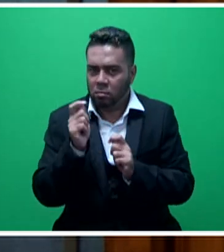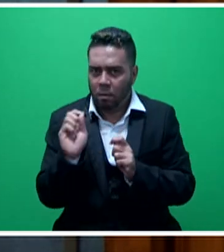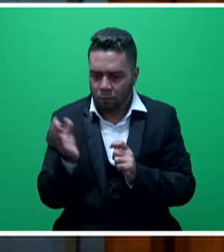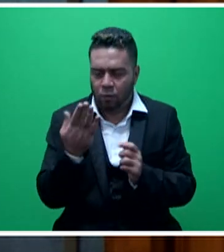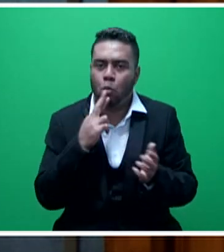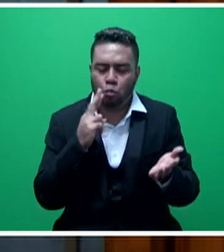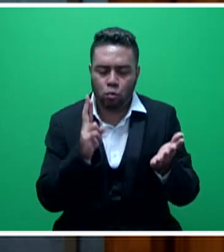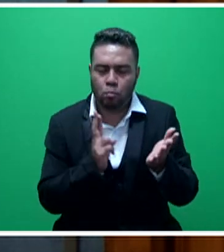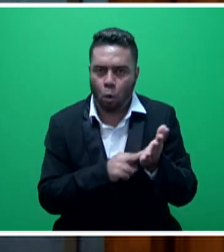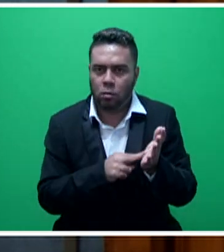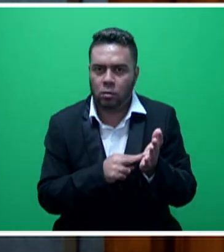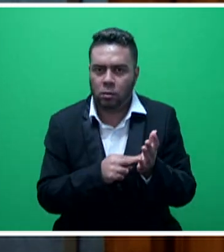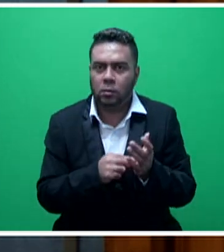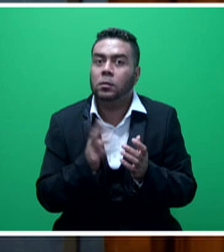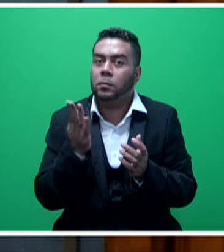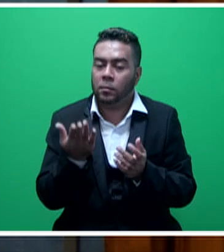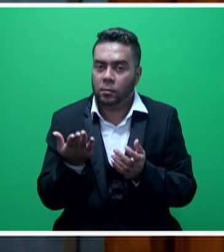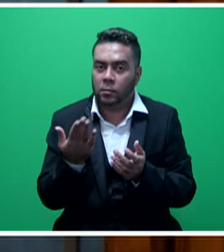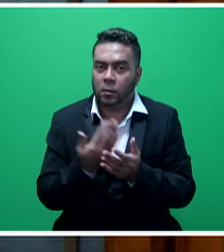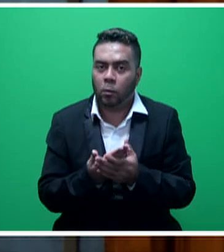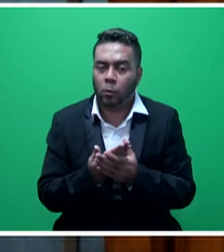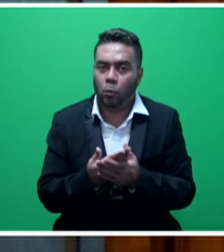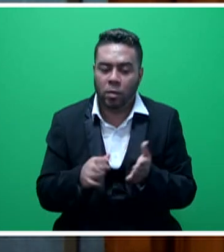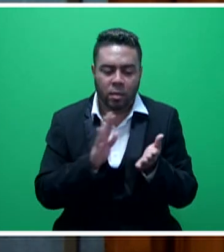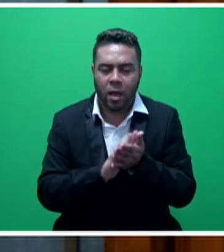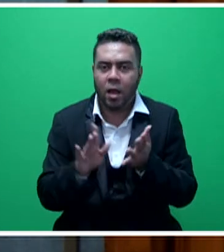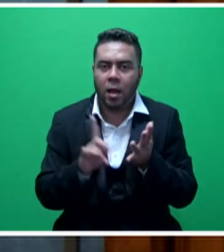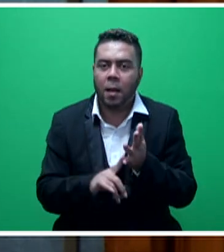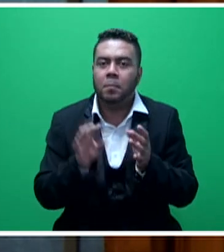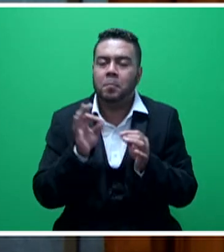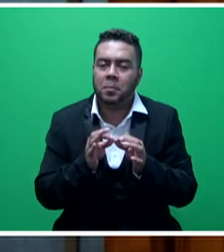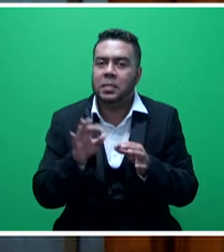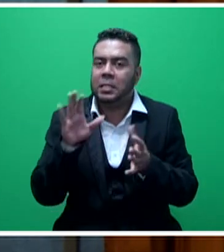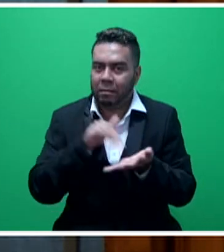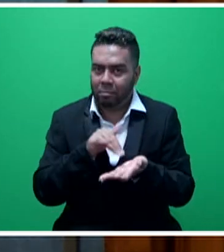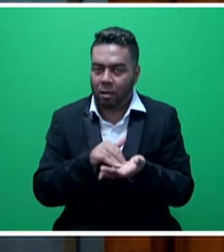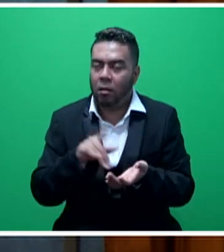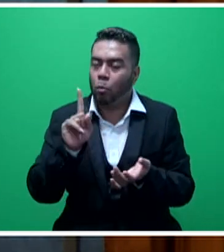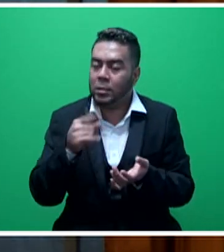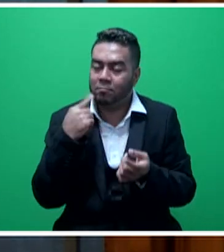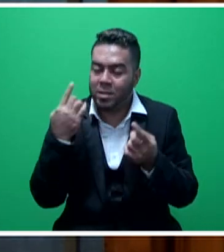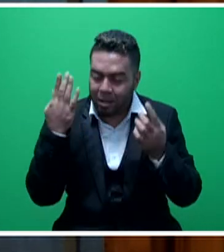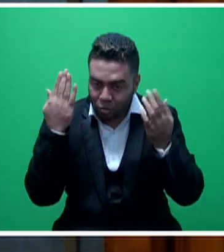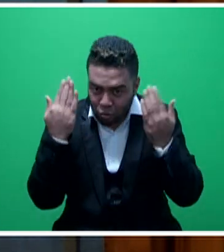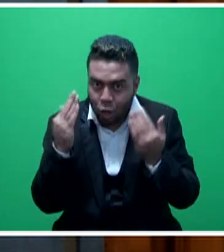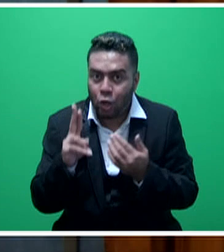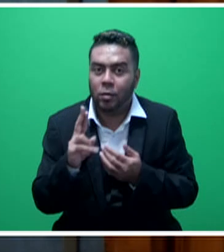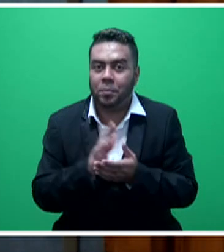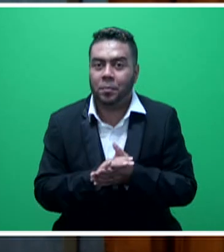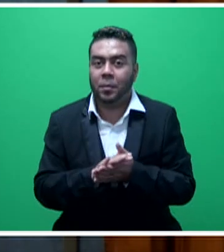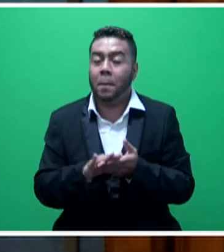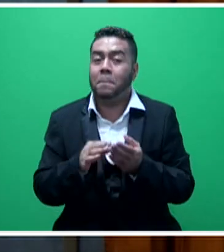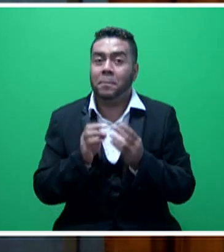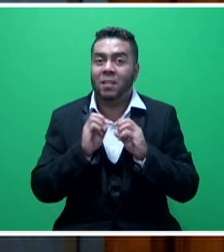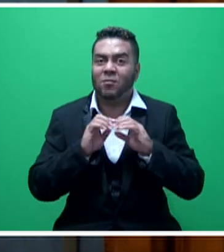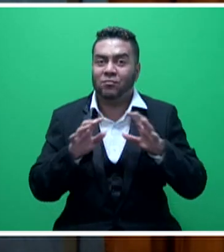report online in collaboration with the hub centers. Mr. Speaker, Sir, measles outbreak was declared